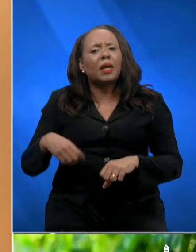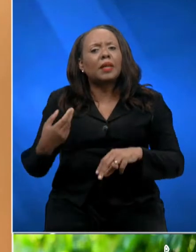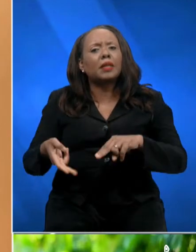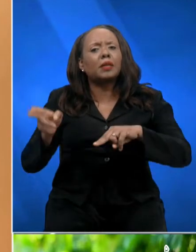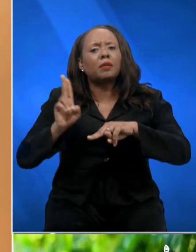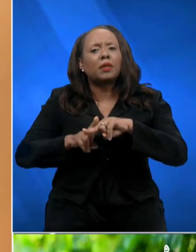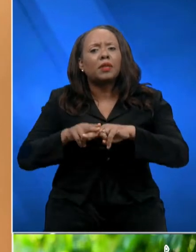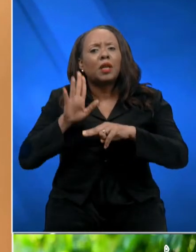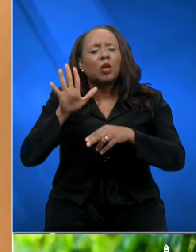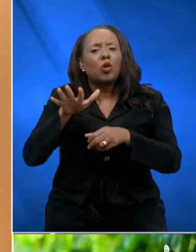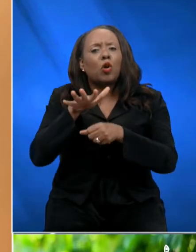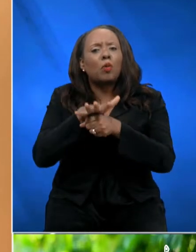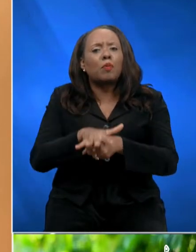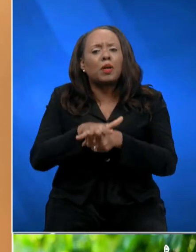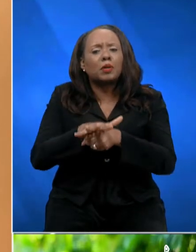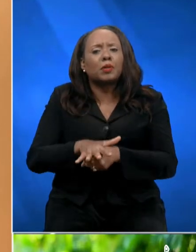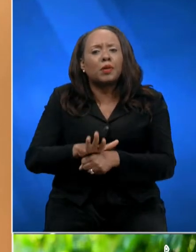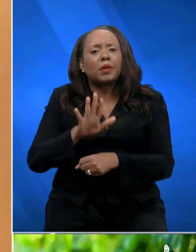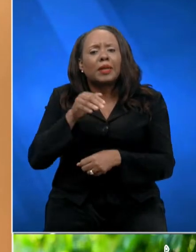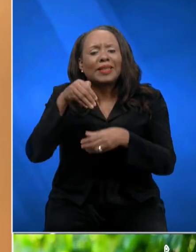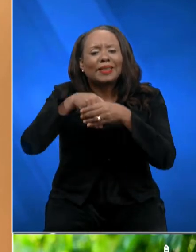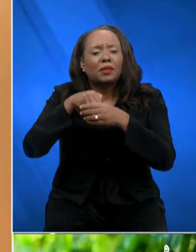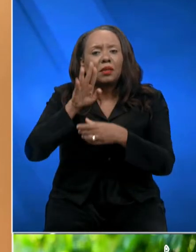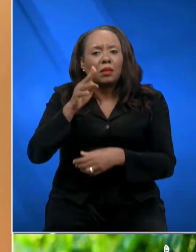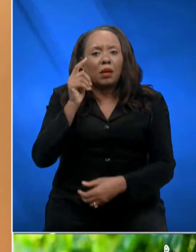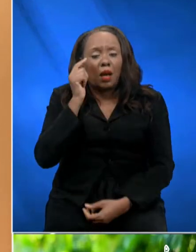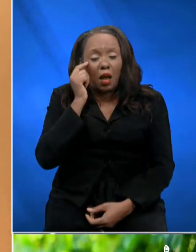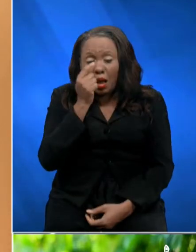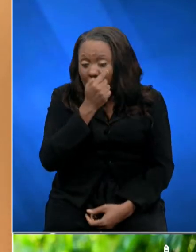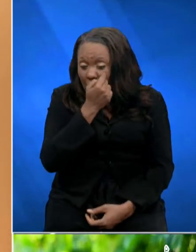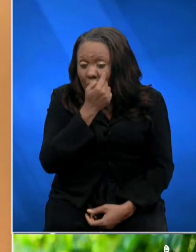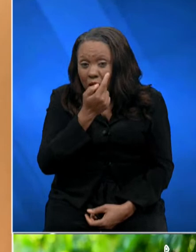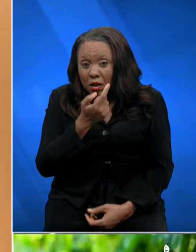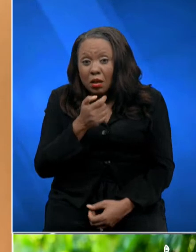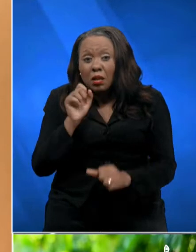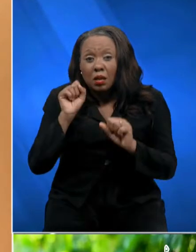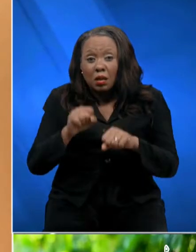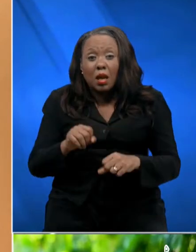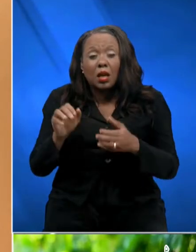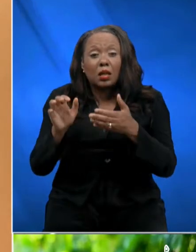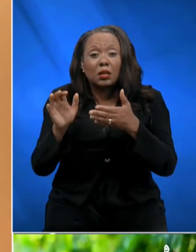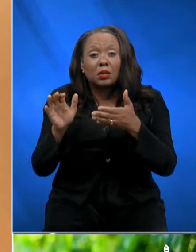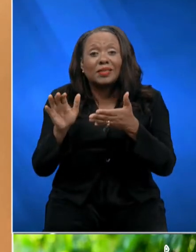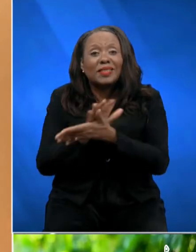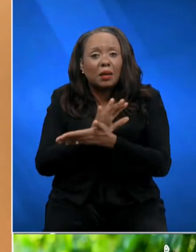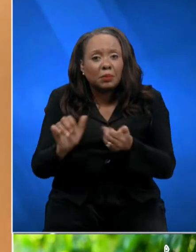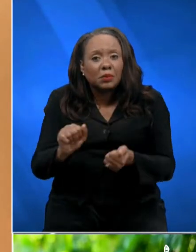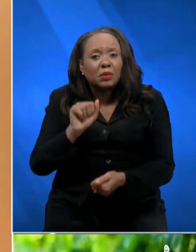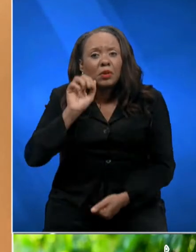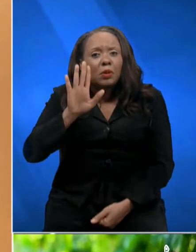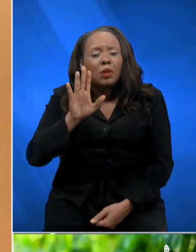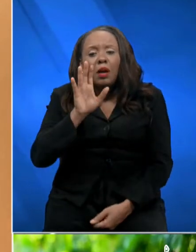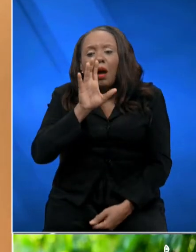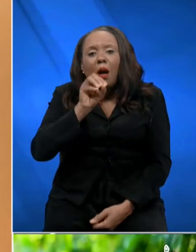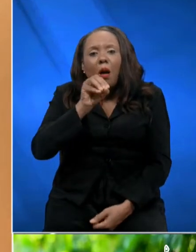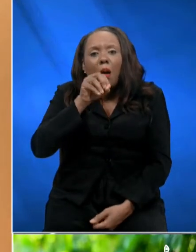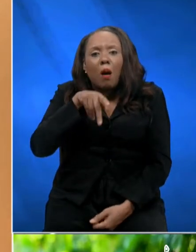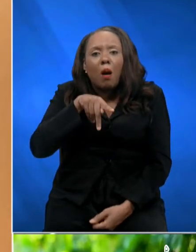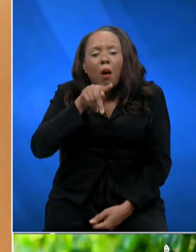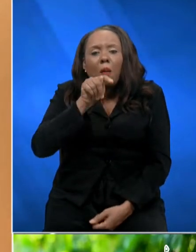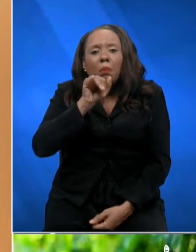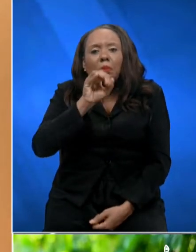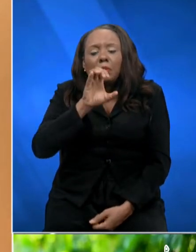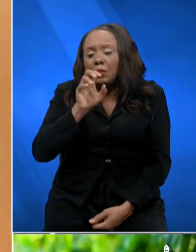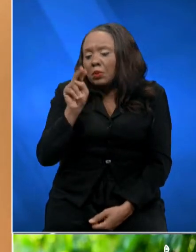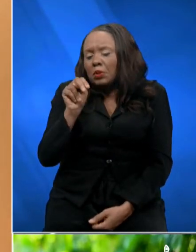have sustained elevation in the pressure in the eye, it damages the nerve, the optic nerve, and it can